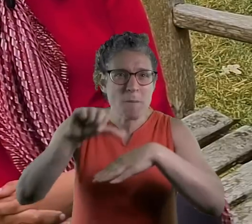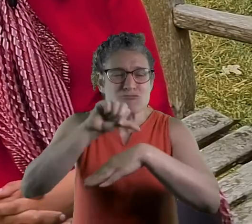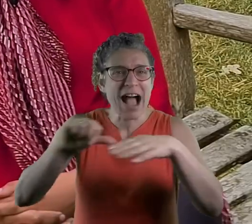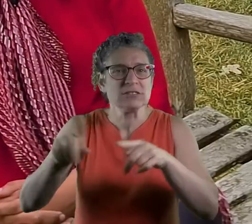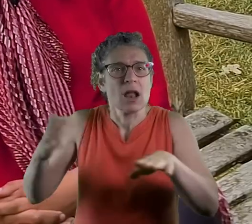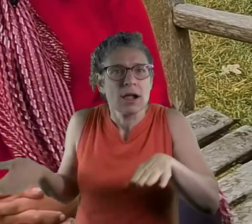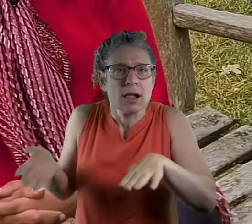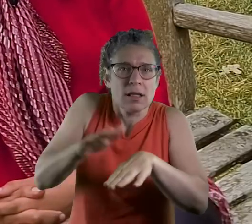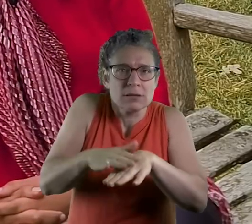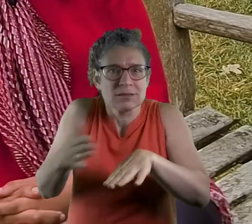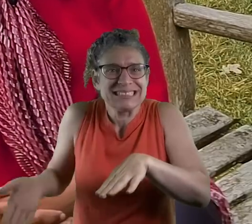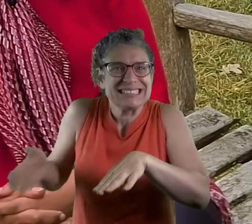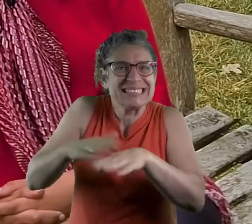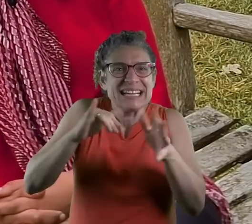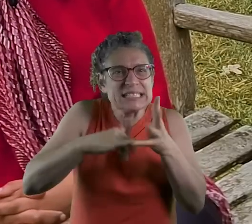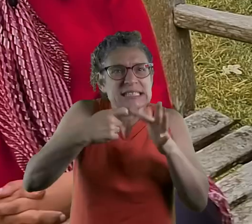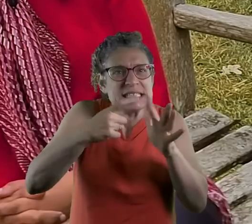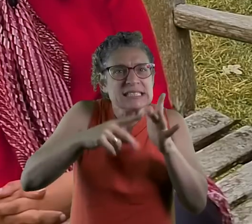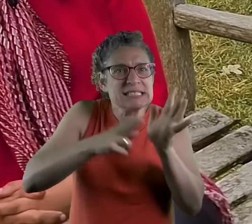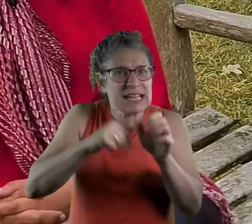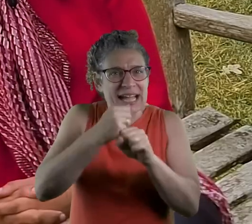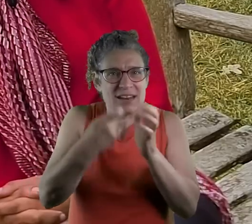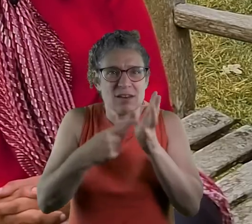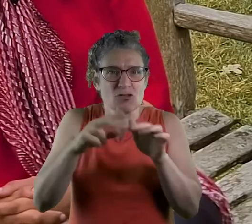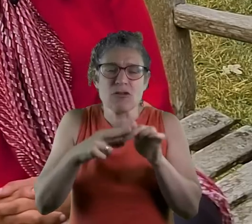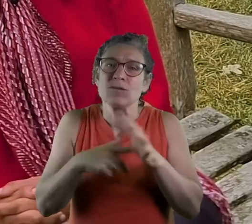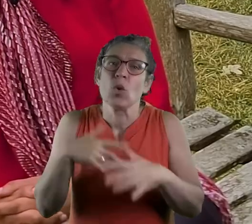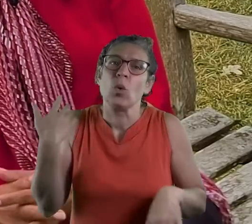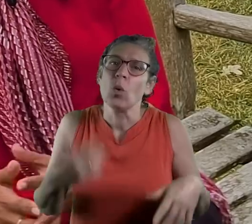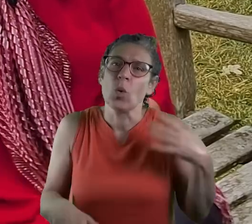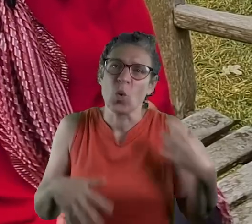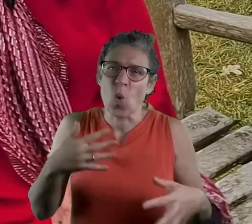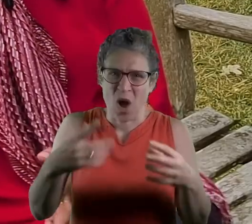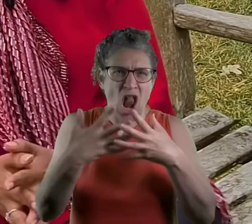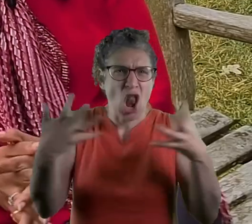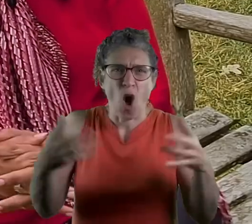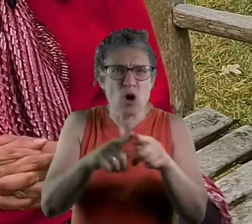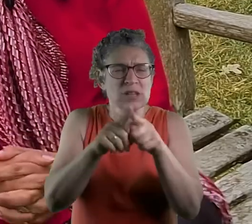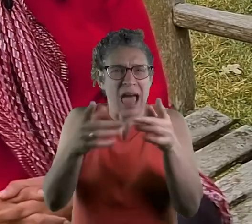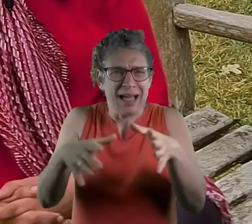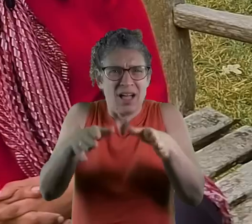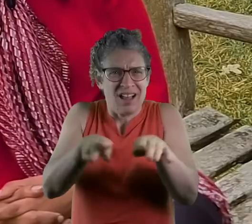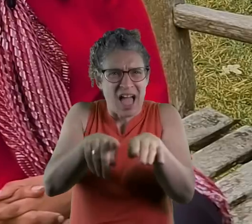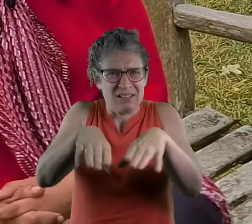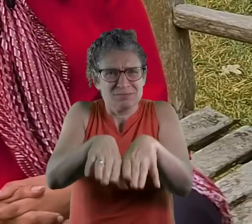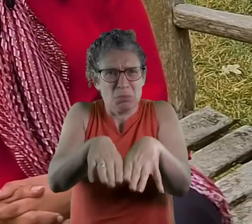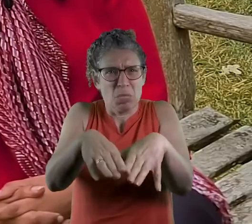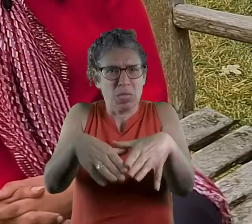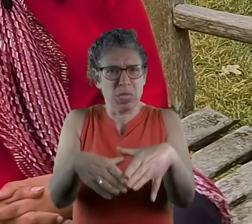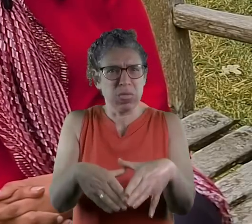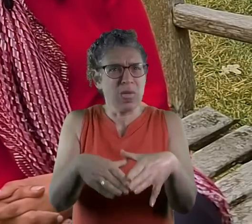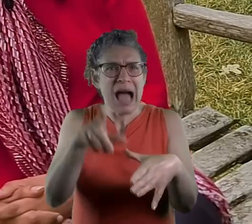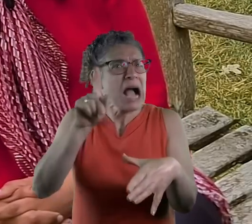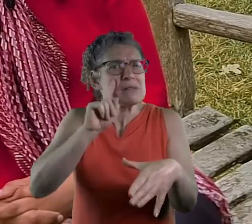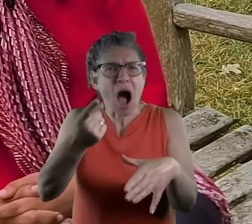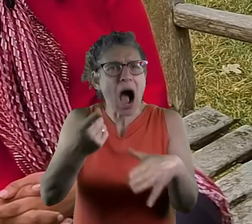grafting, which was extremely painful. And I had large weeping wounds that were just sort of